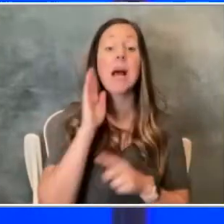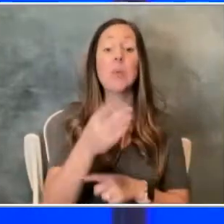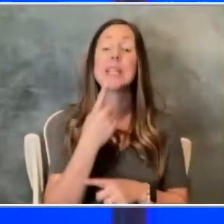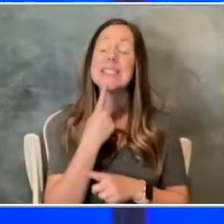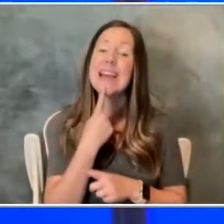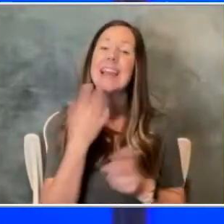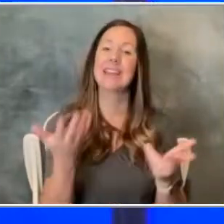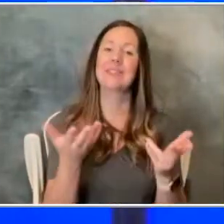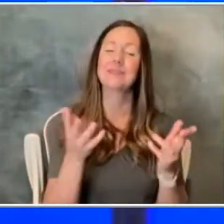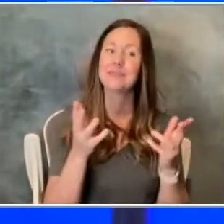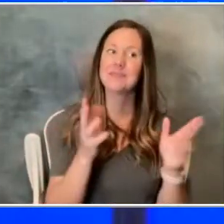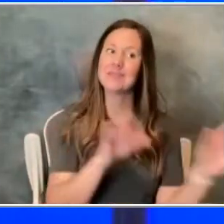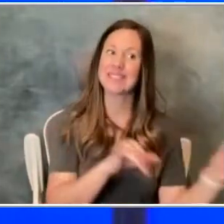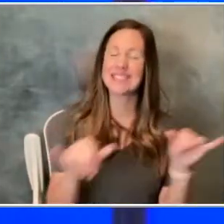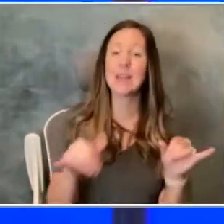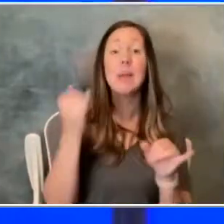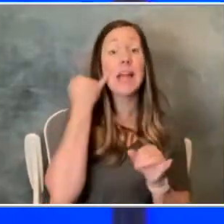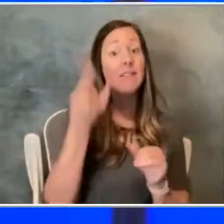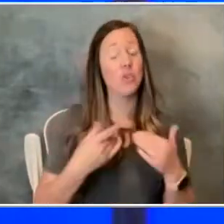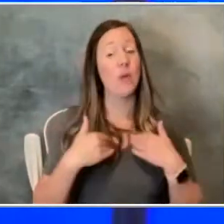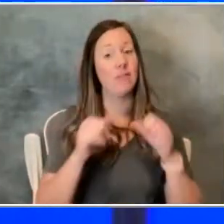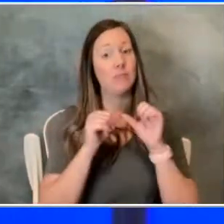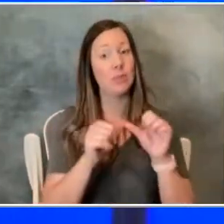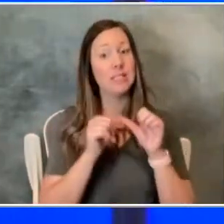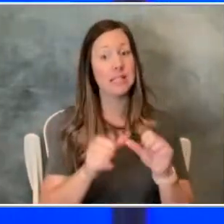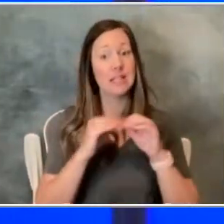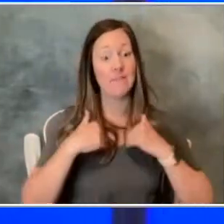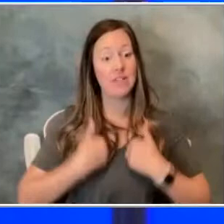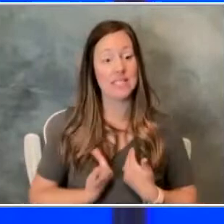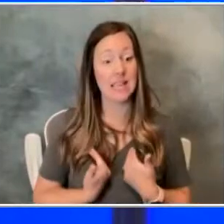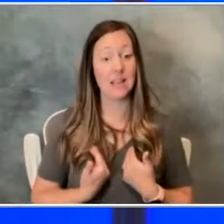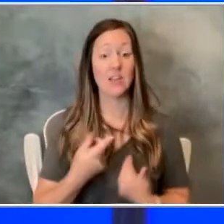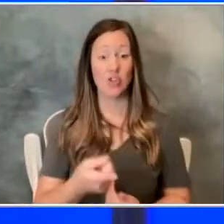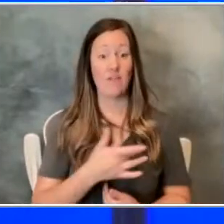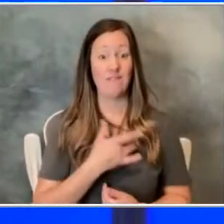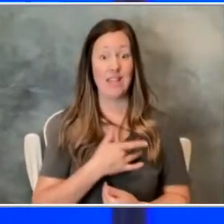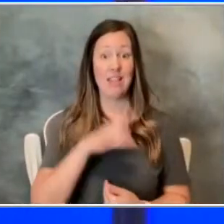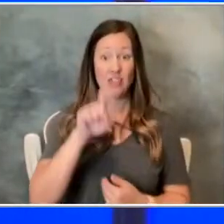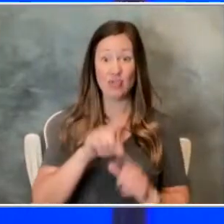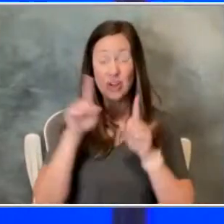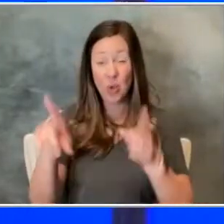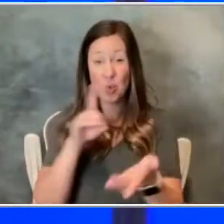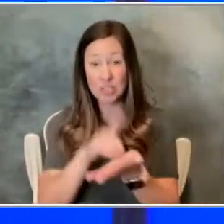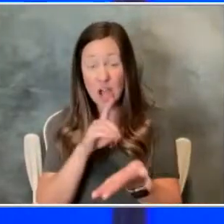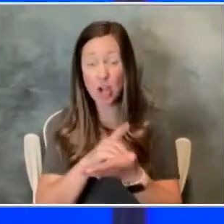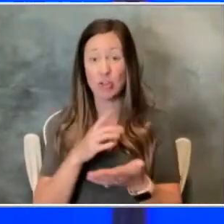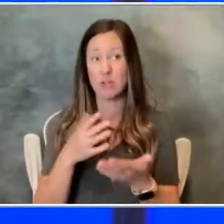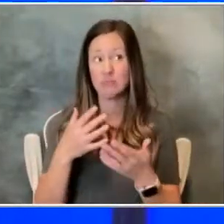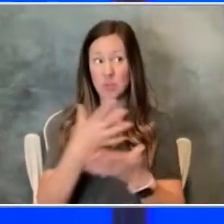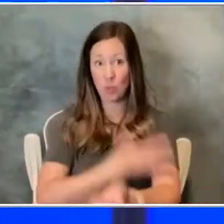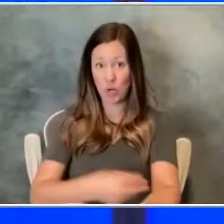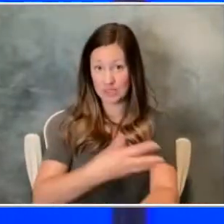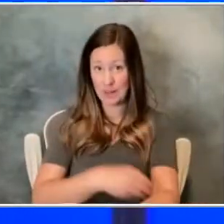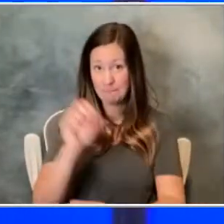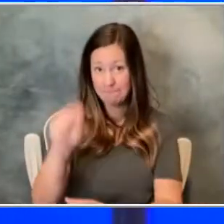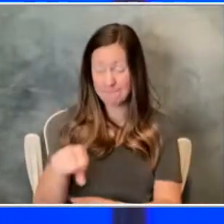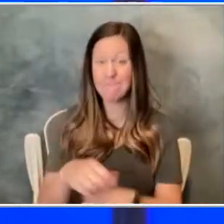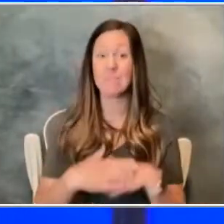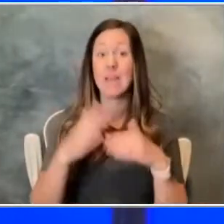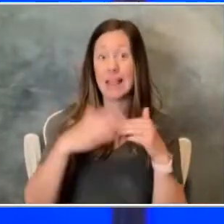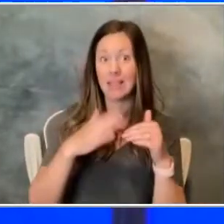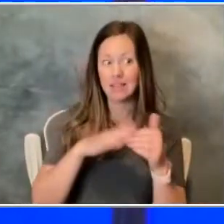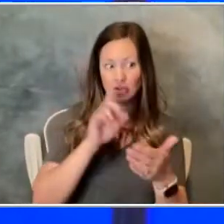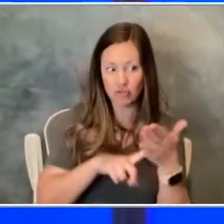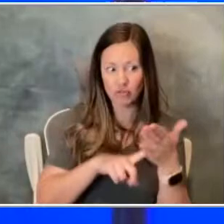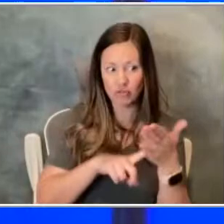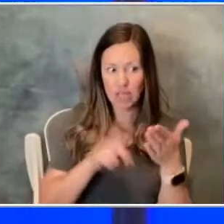Sinclair said, if you have persistent fatigue, you really should go to your physician, get that worked up, at least get checked in